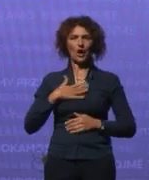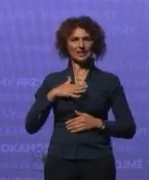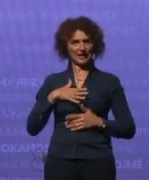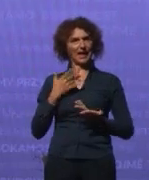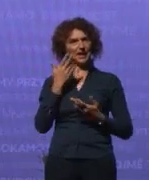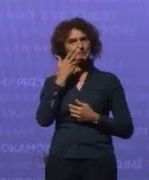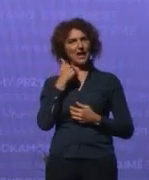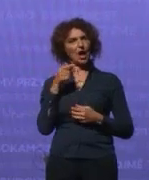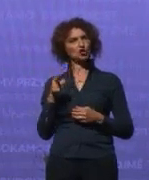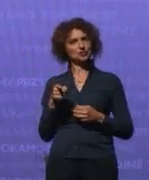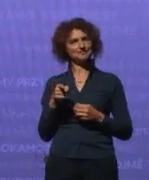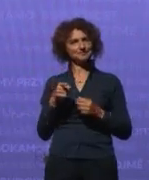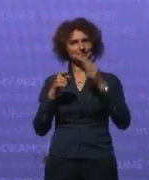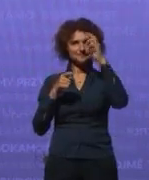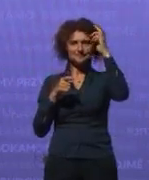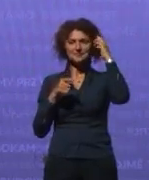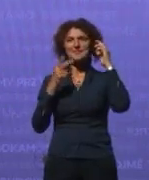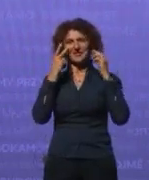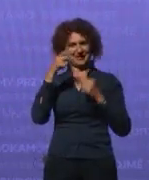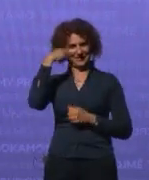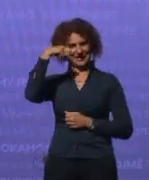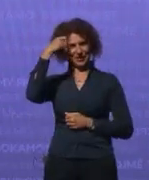is played, please play the video.